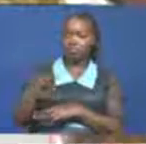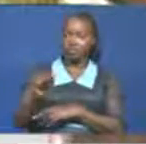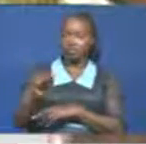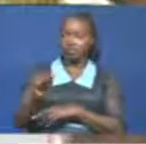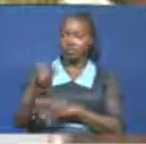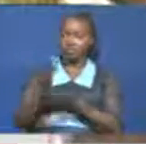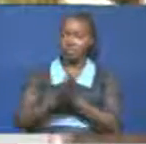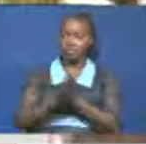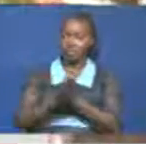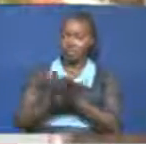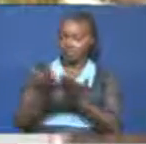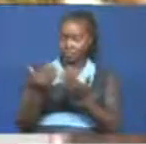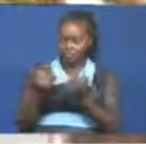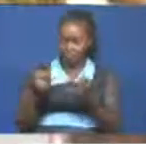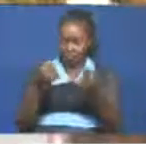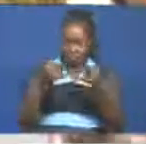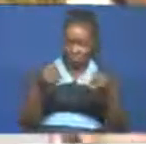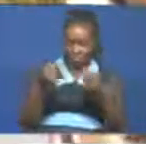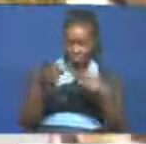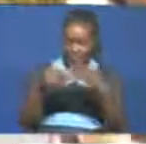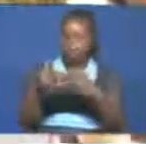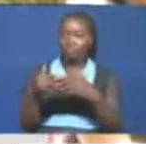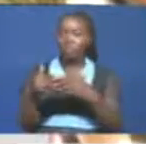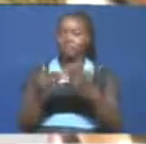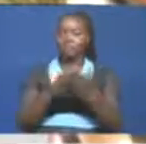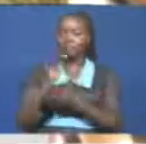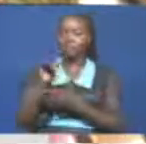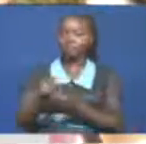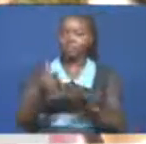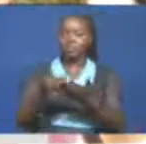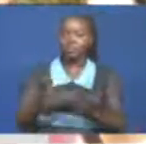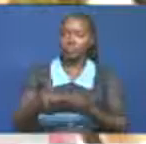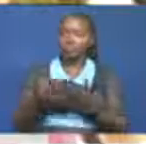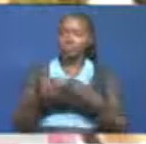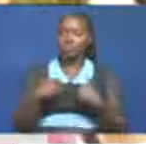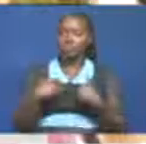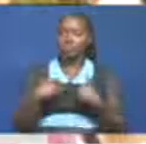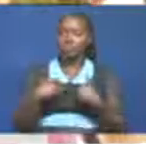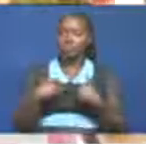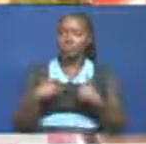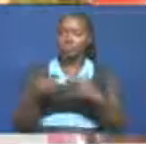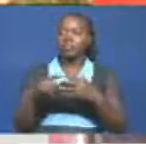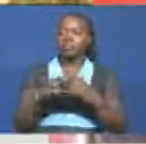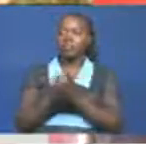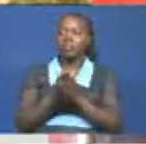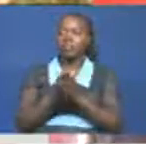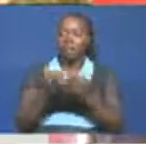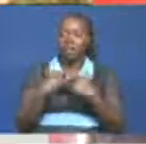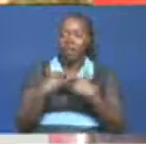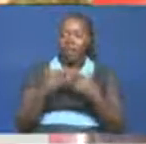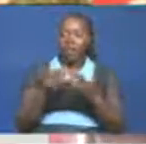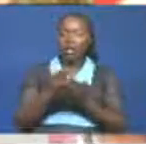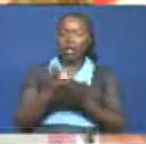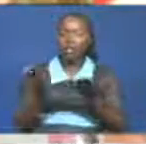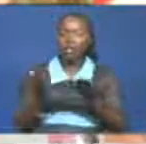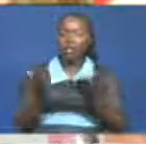tariff line to ensure that we have a discussion on it. This is where we are going to begin, by having such bilateral,